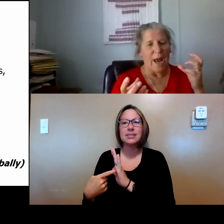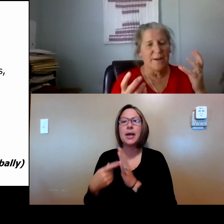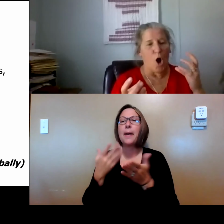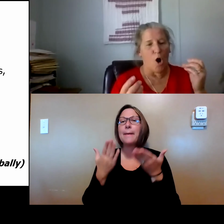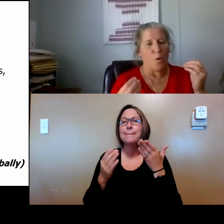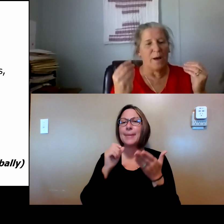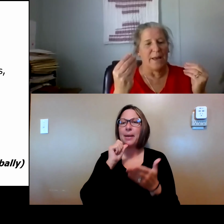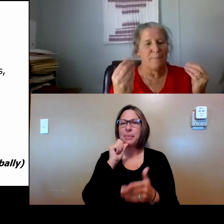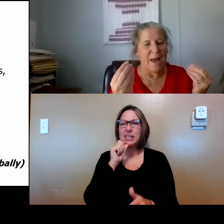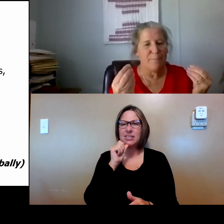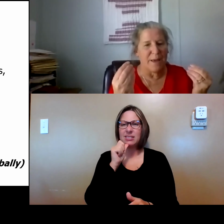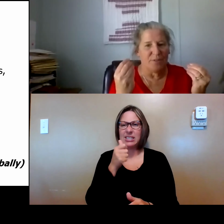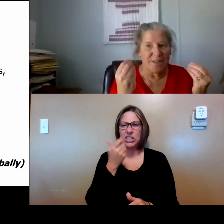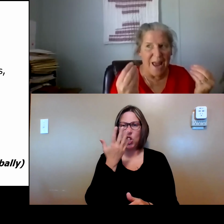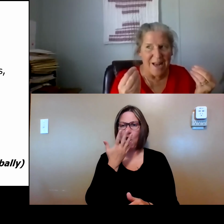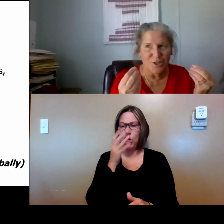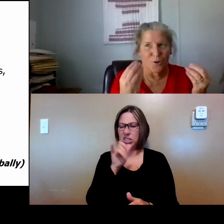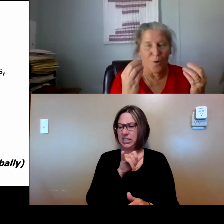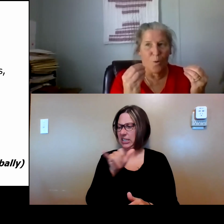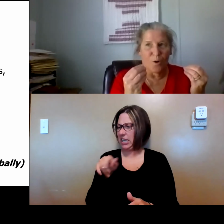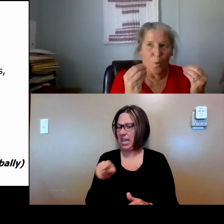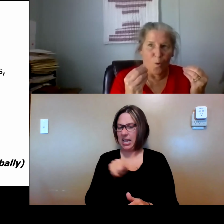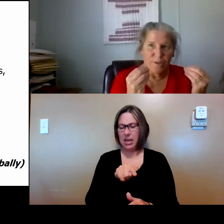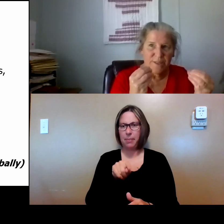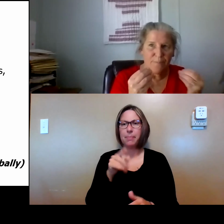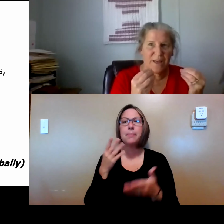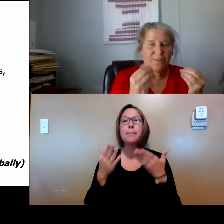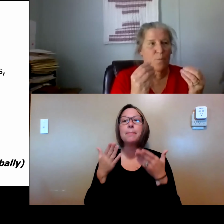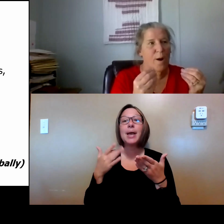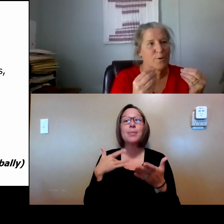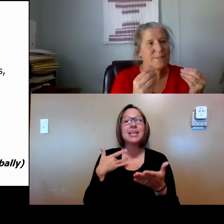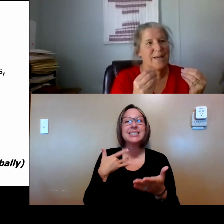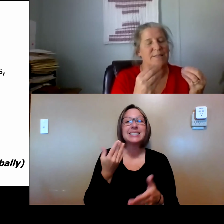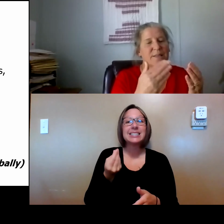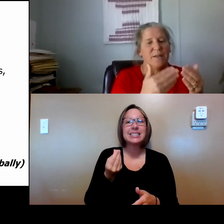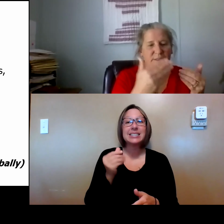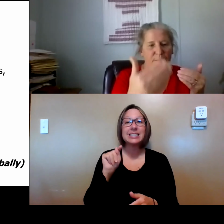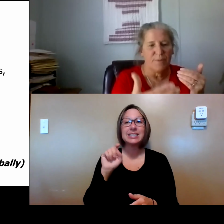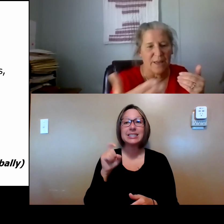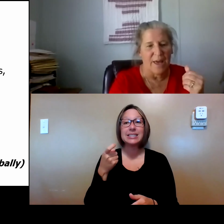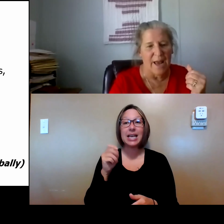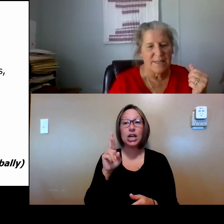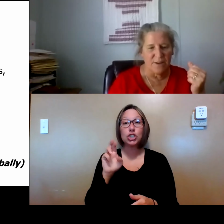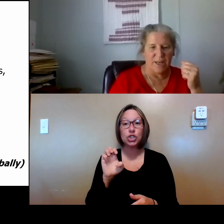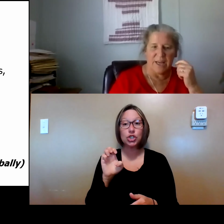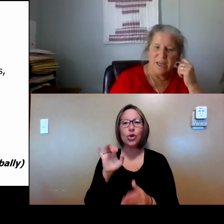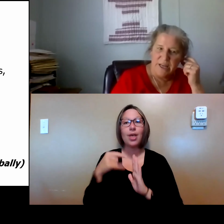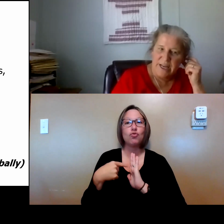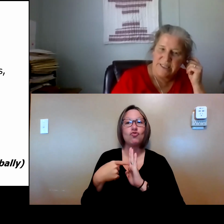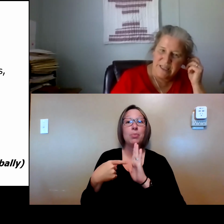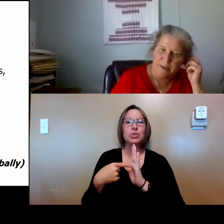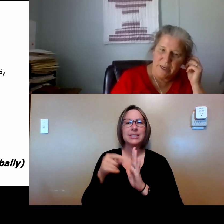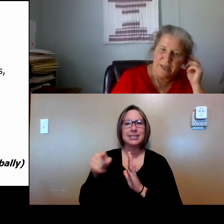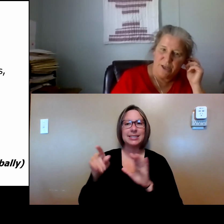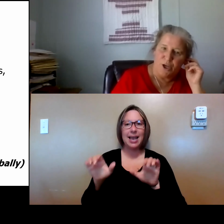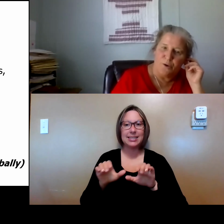not look at all, but it may be the texture or something that represents something in that activity.